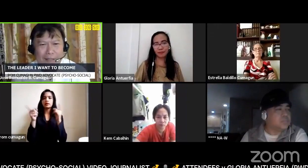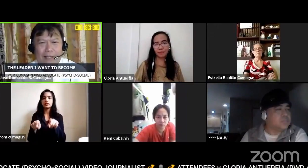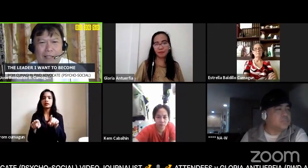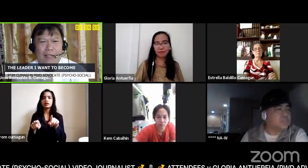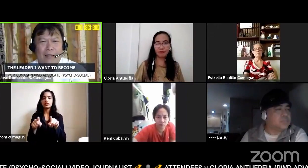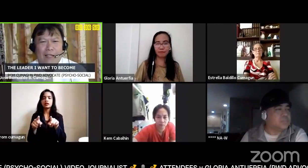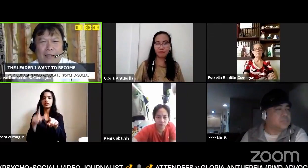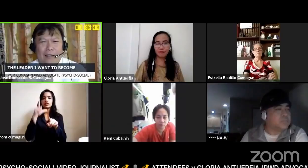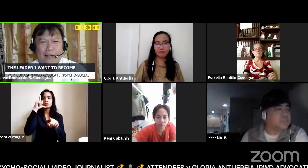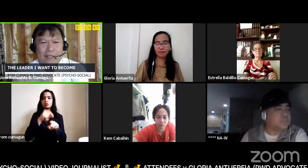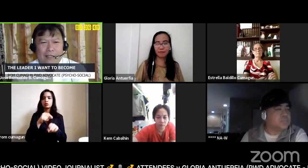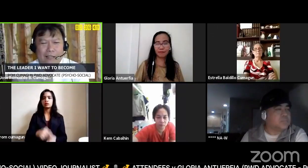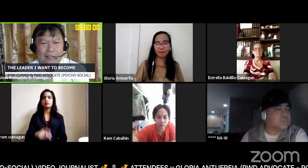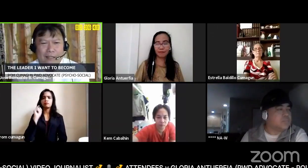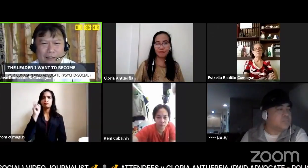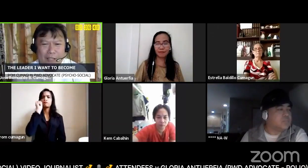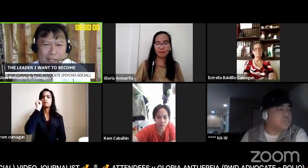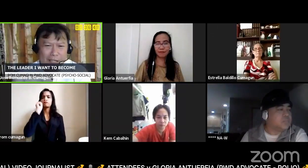instantly.